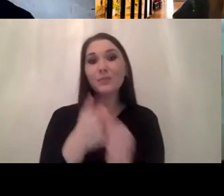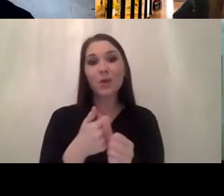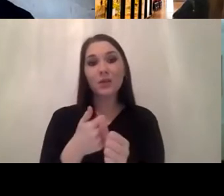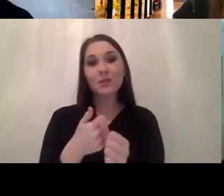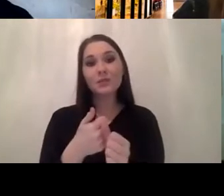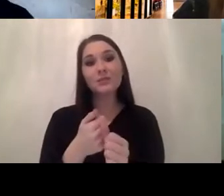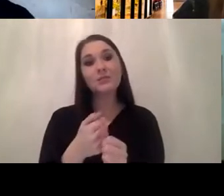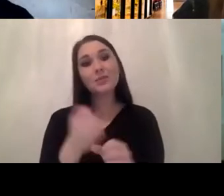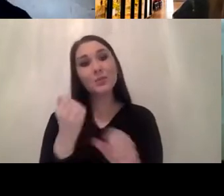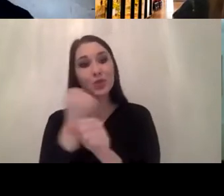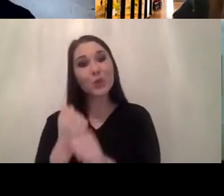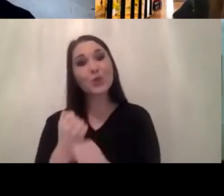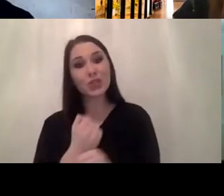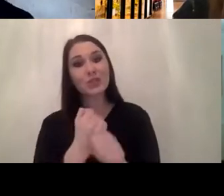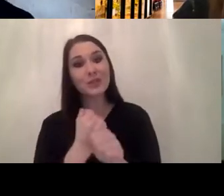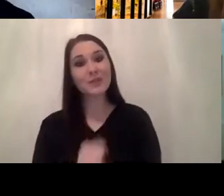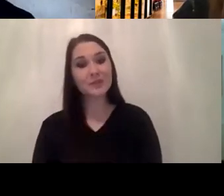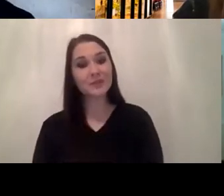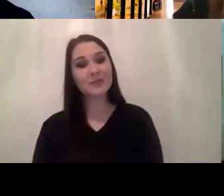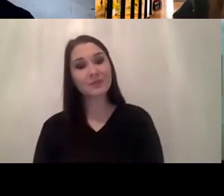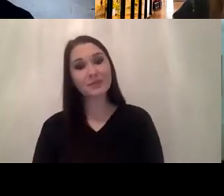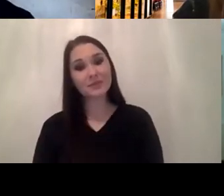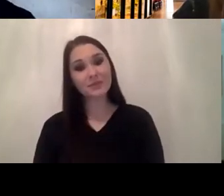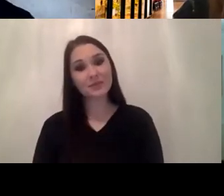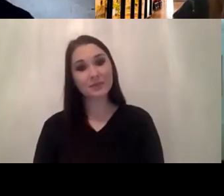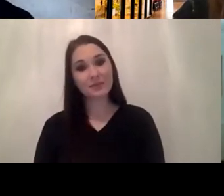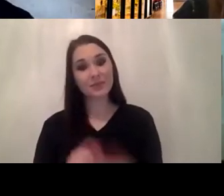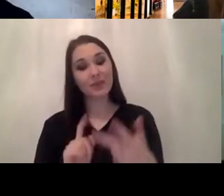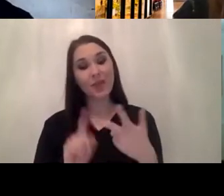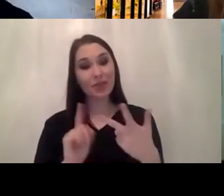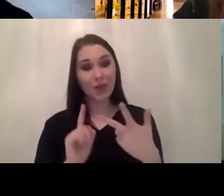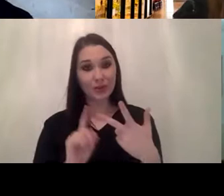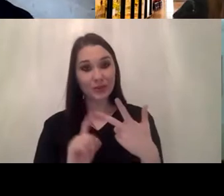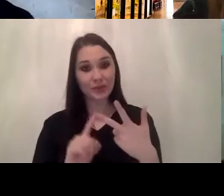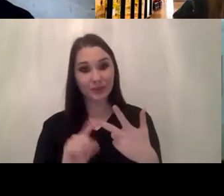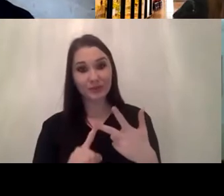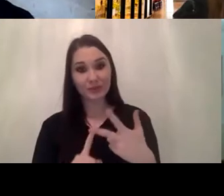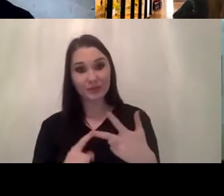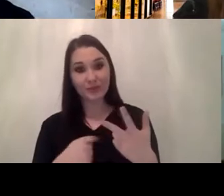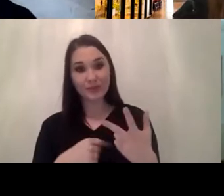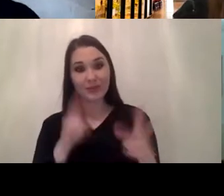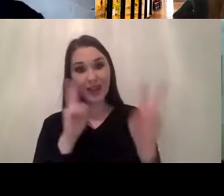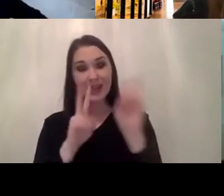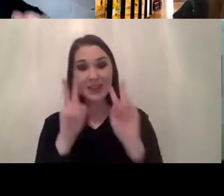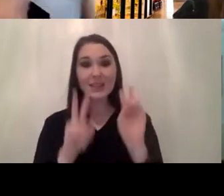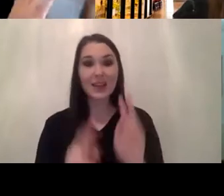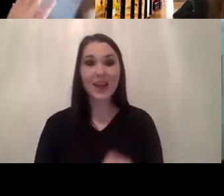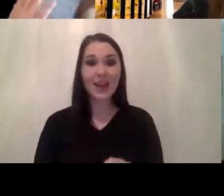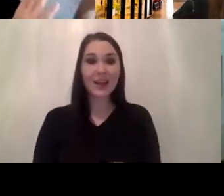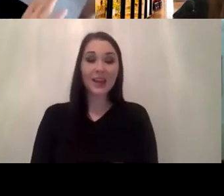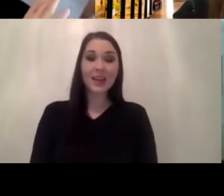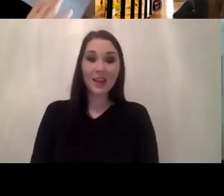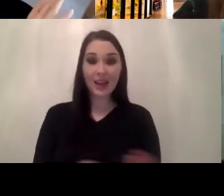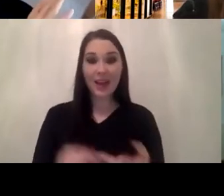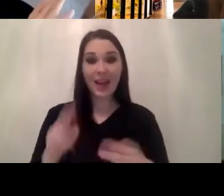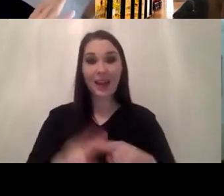in that way. And then a third kind of part of it, which I see, is, you know, if last year was